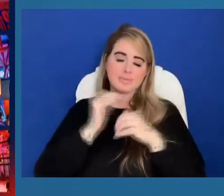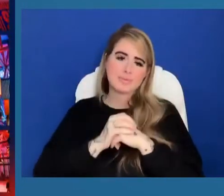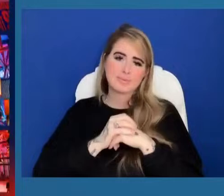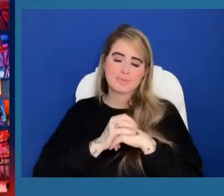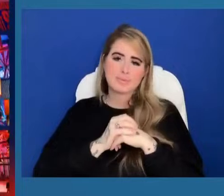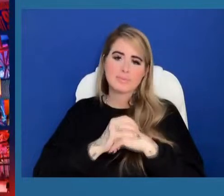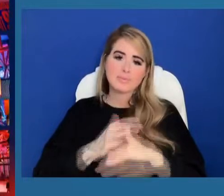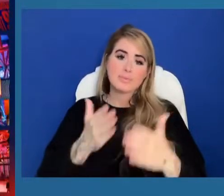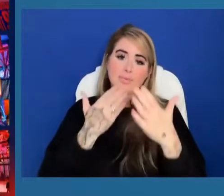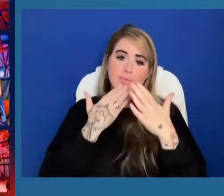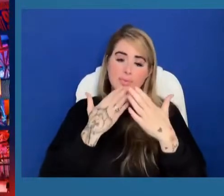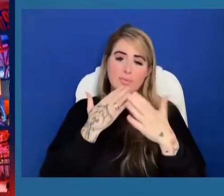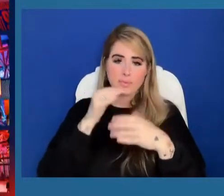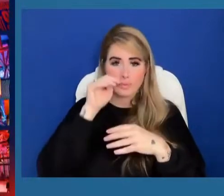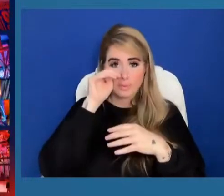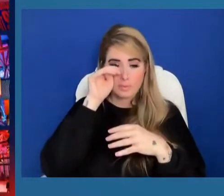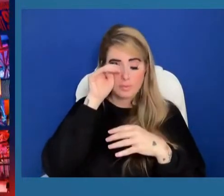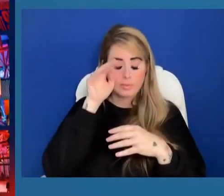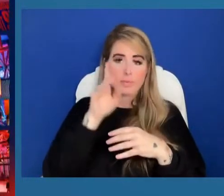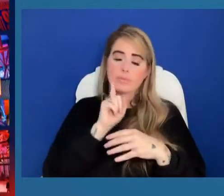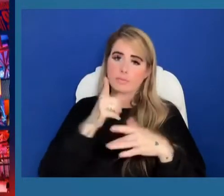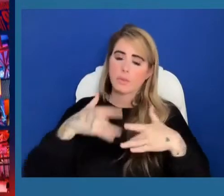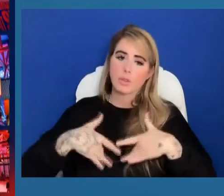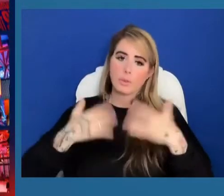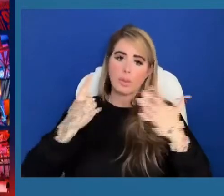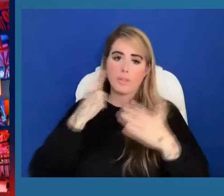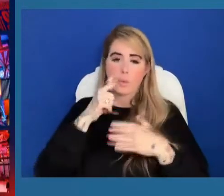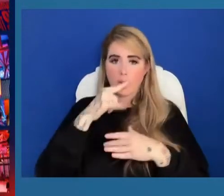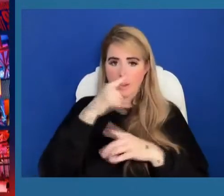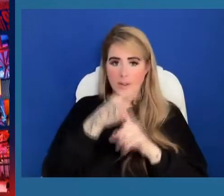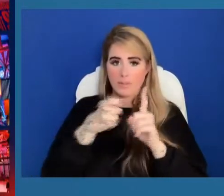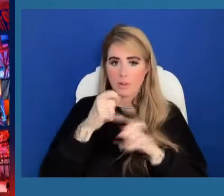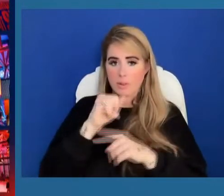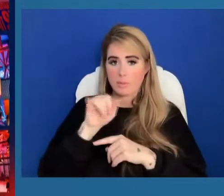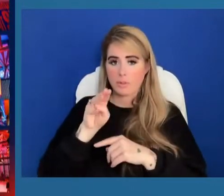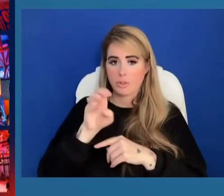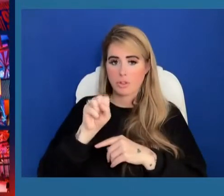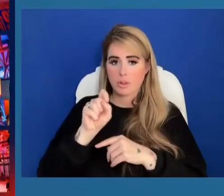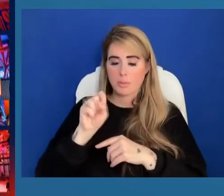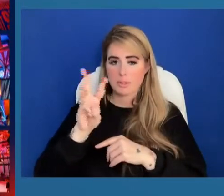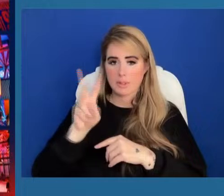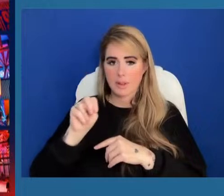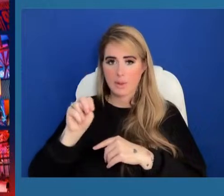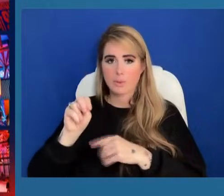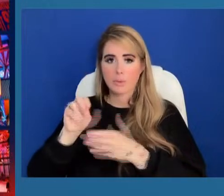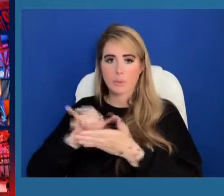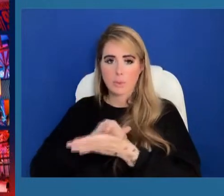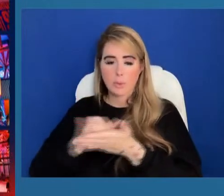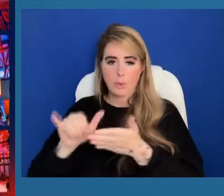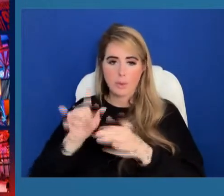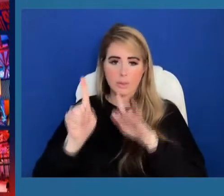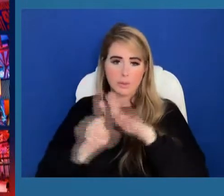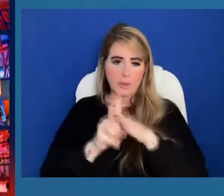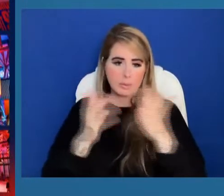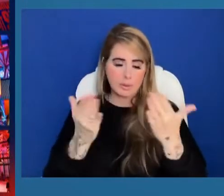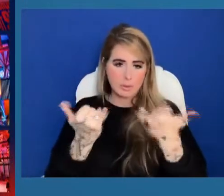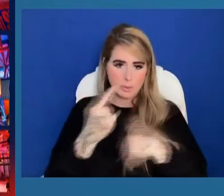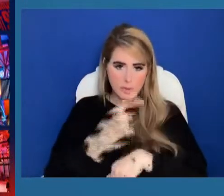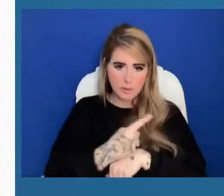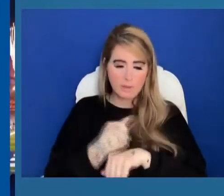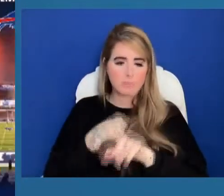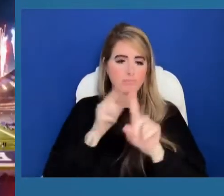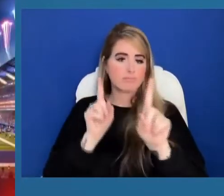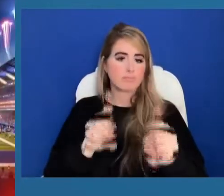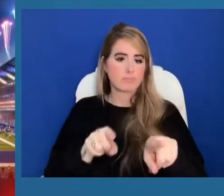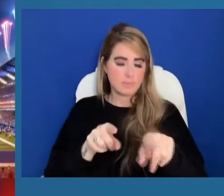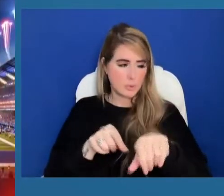Thank you. It's a real thrill for a kid from Jamestown, New York, to be here today. Having come to this stadium across the